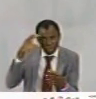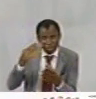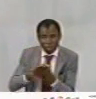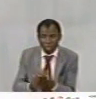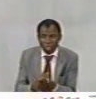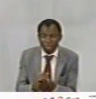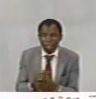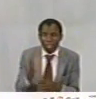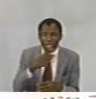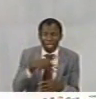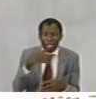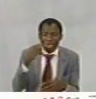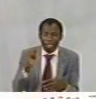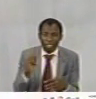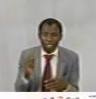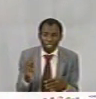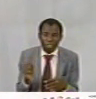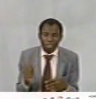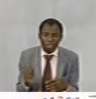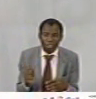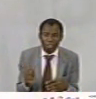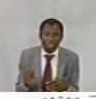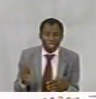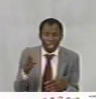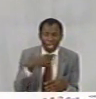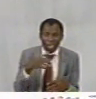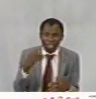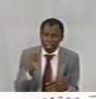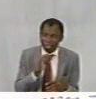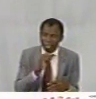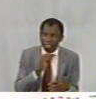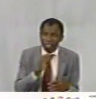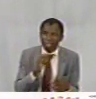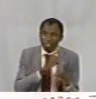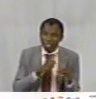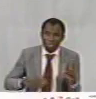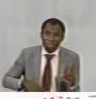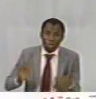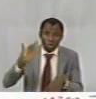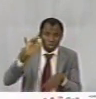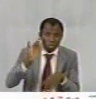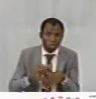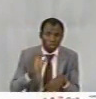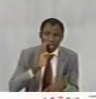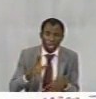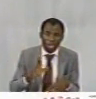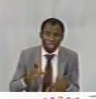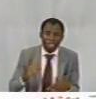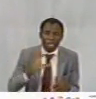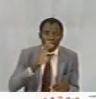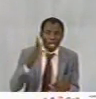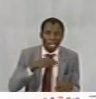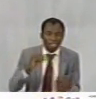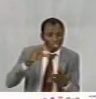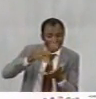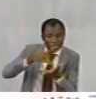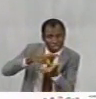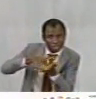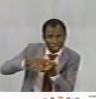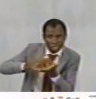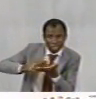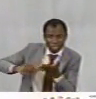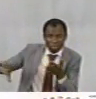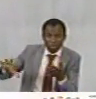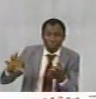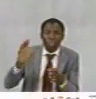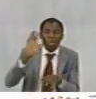Lord, just wipe away the diagnosis. Just let them look back on the scan. Let them scan her and let them see there's nothing there